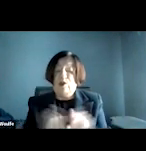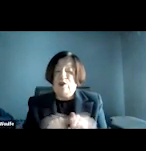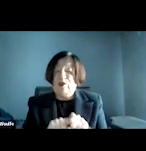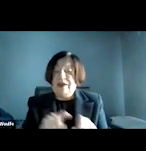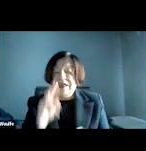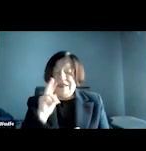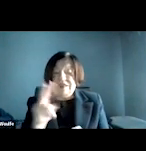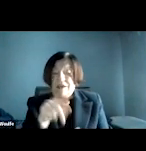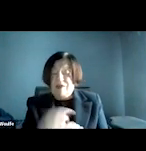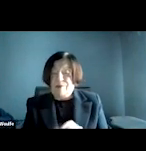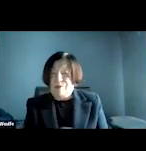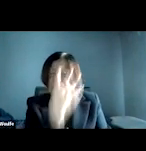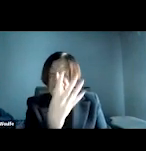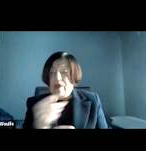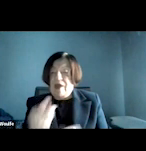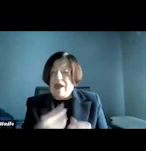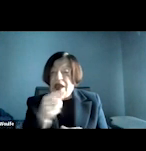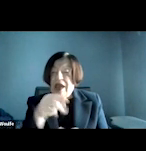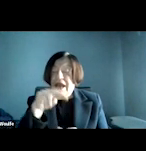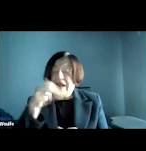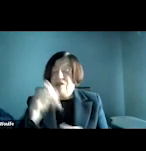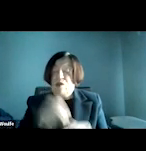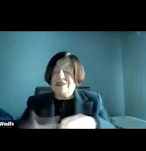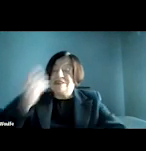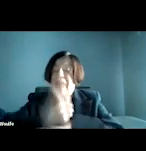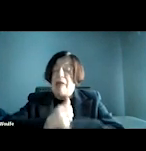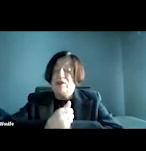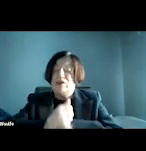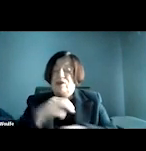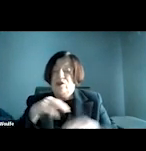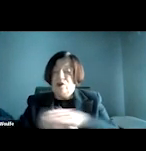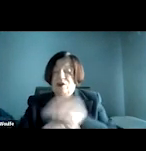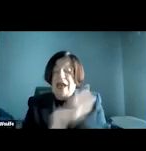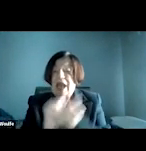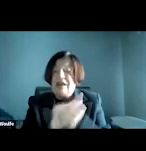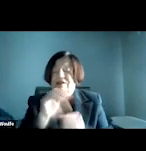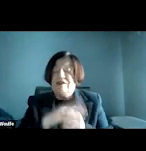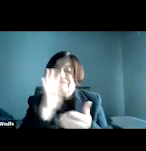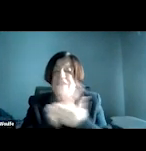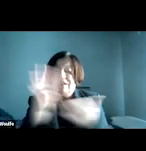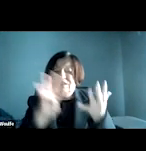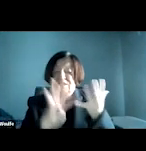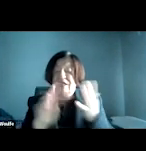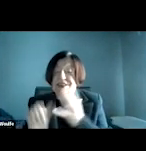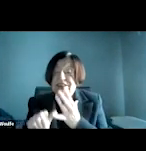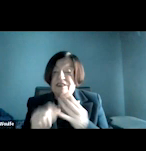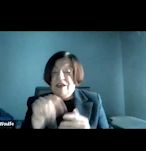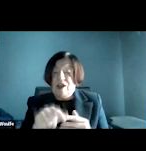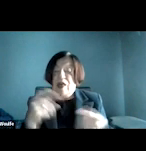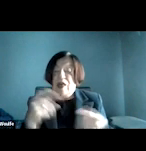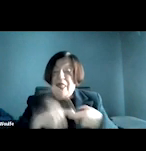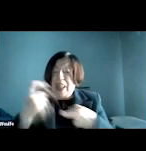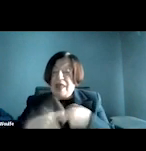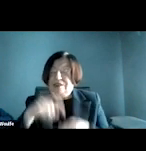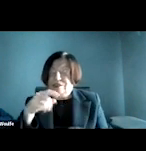see on the slide that NSAI was established under the Act of 1996. And here are the links that can